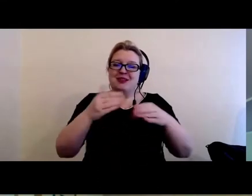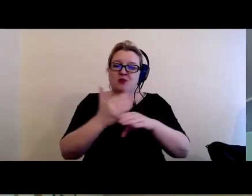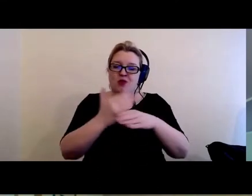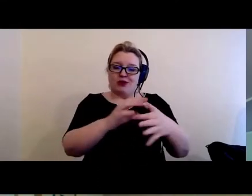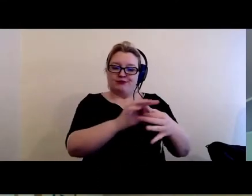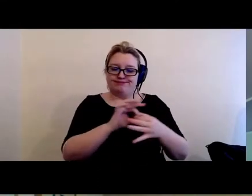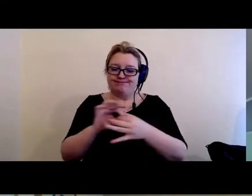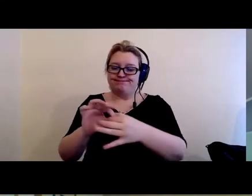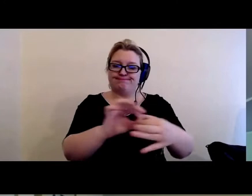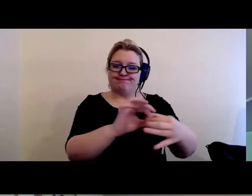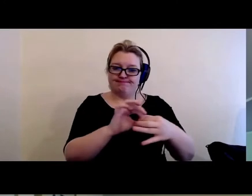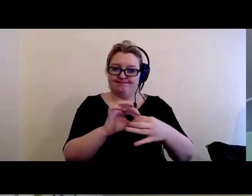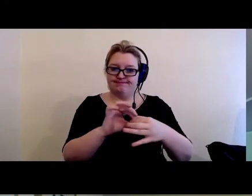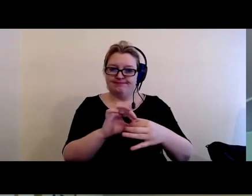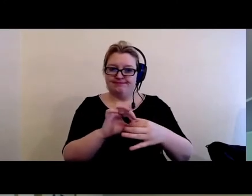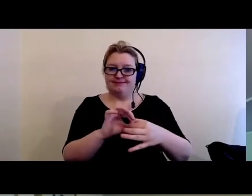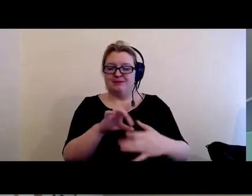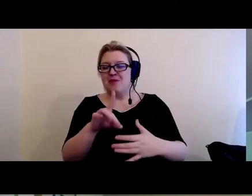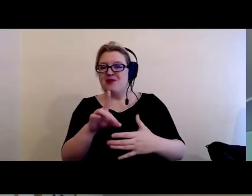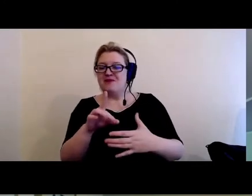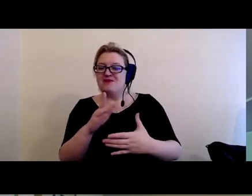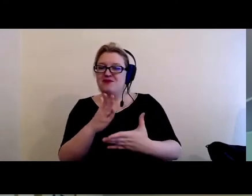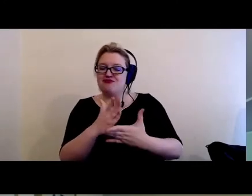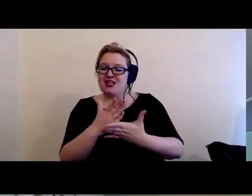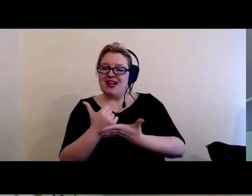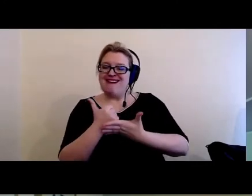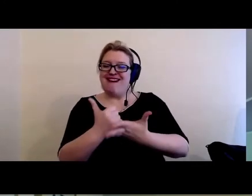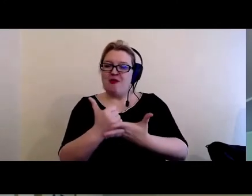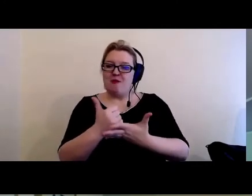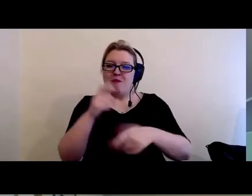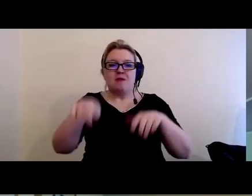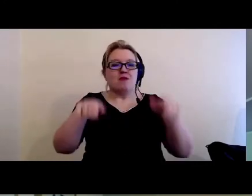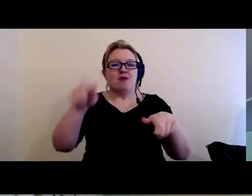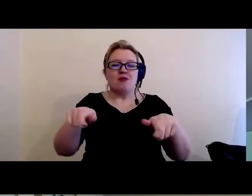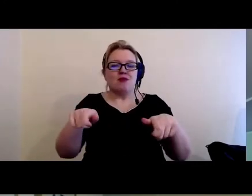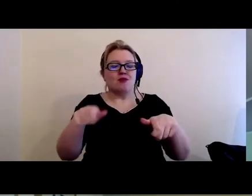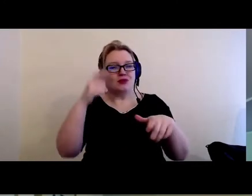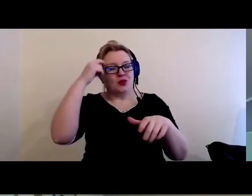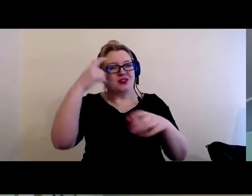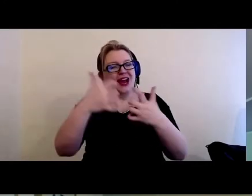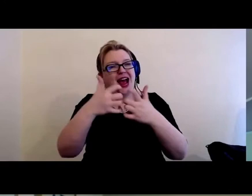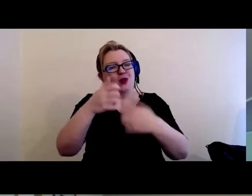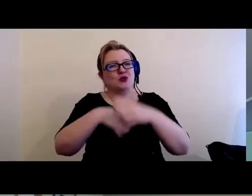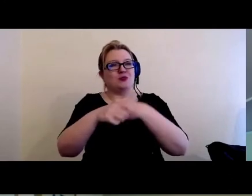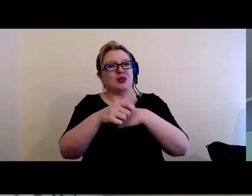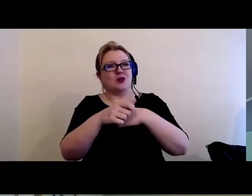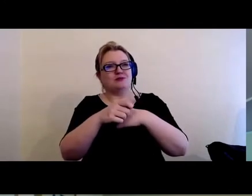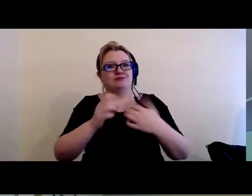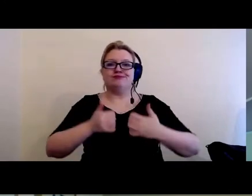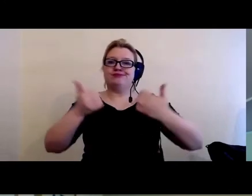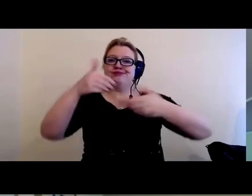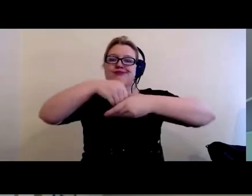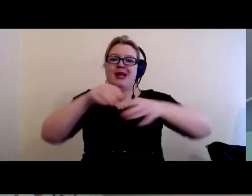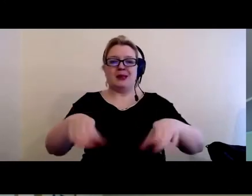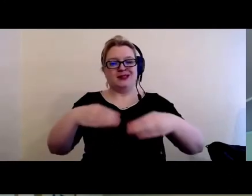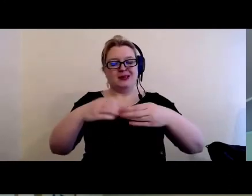the pandemic, but helping people to really understand what it takes to be effective in a team in order to make sure that support is